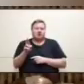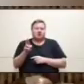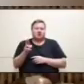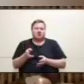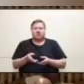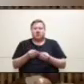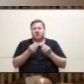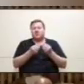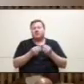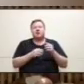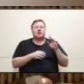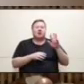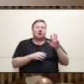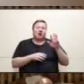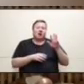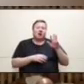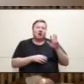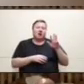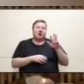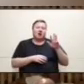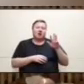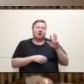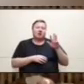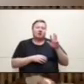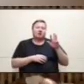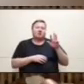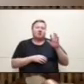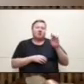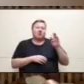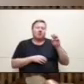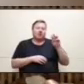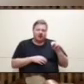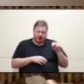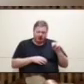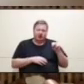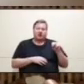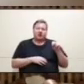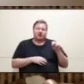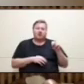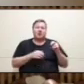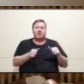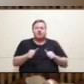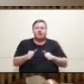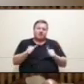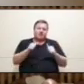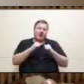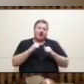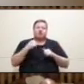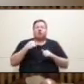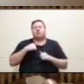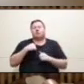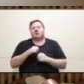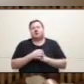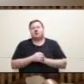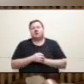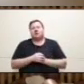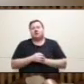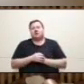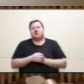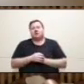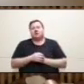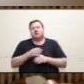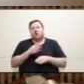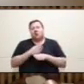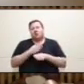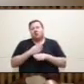9+ million came back to the municipality. And the municipality, with its operational budget,